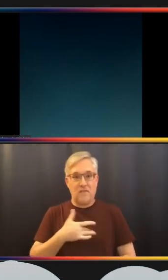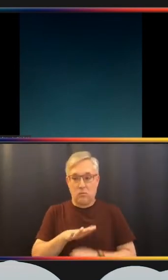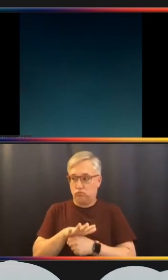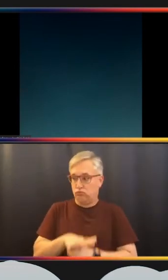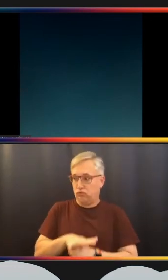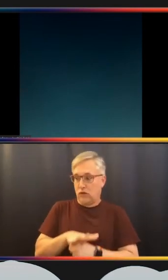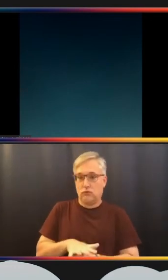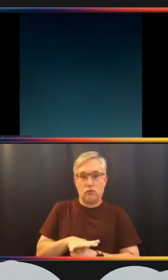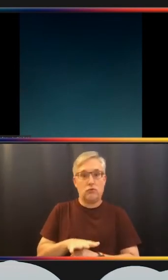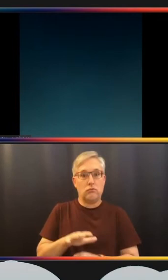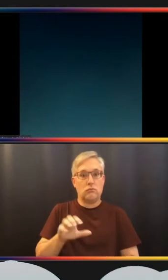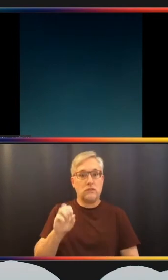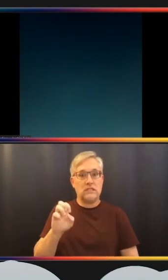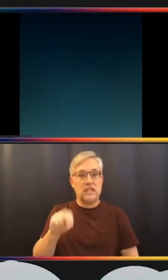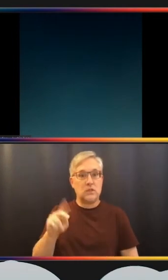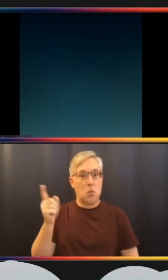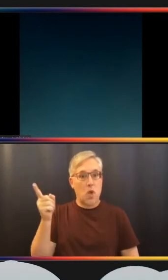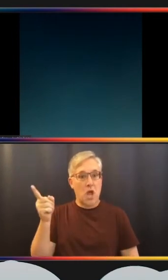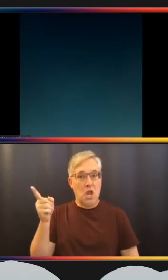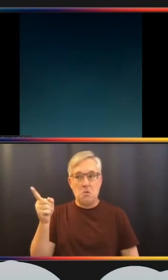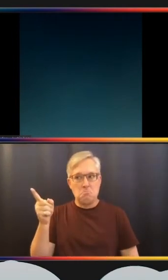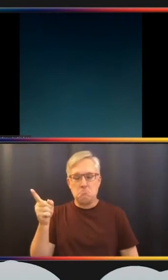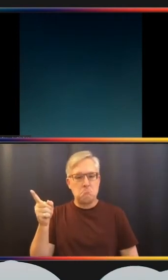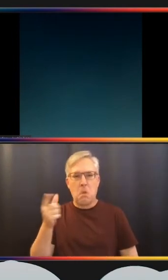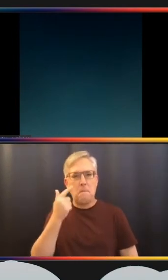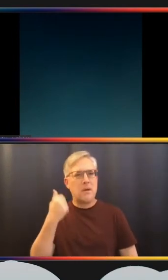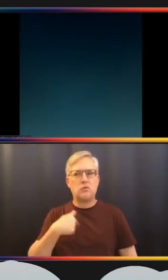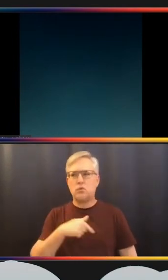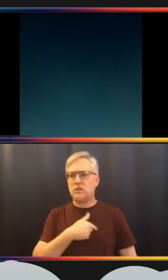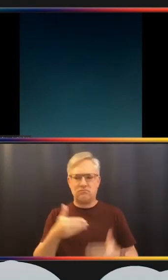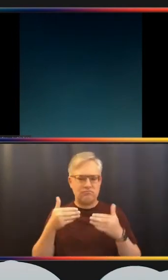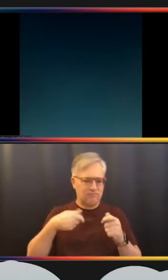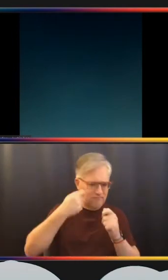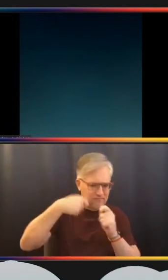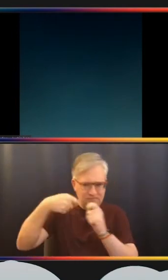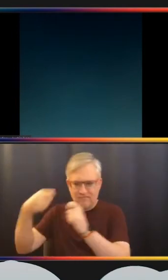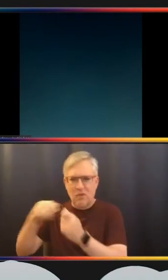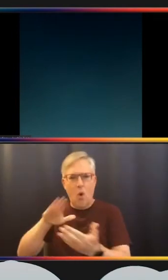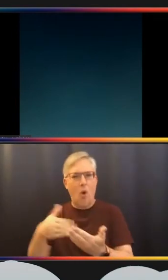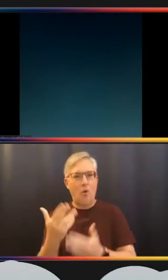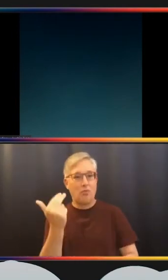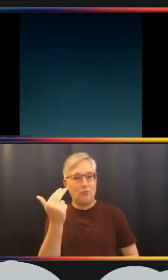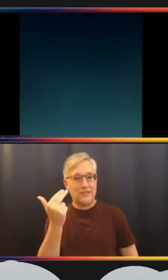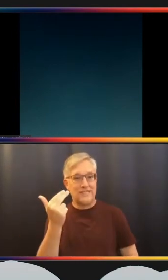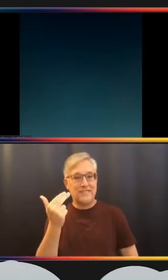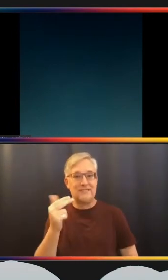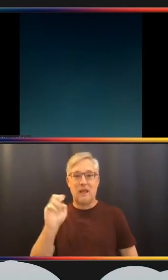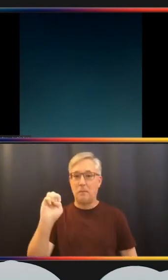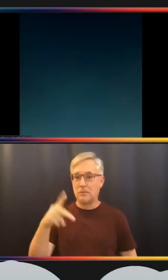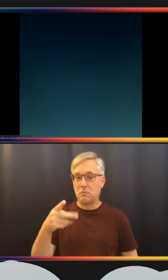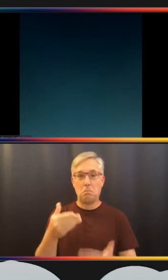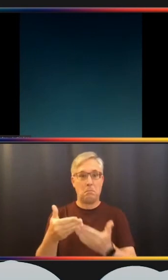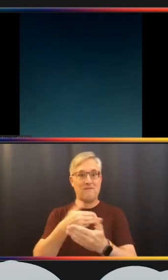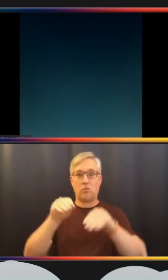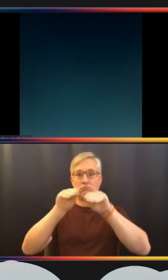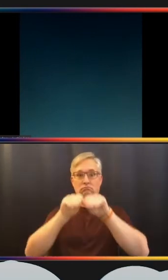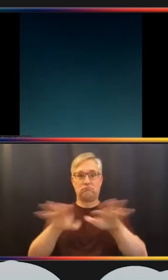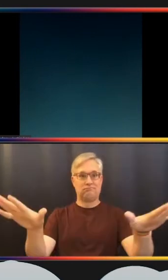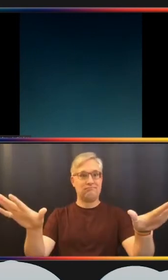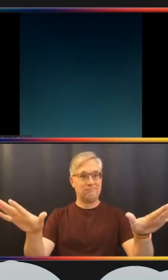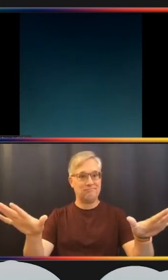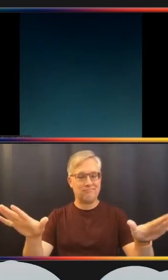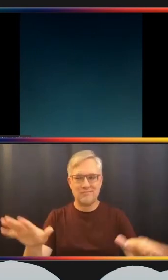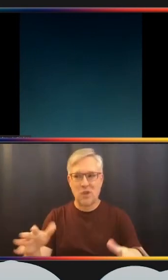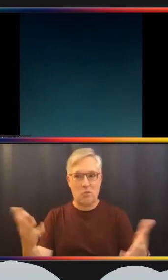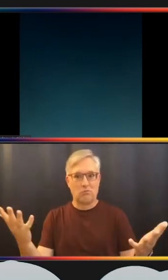one, because we made the show in a bubble. We filmed all 13 episodes before it ever came out. And so I